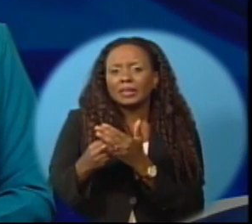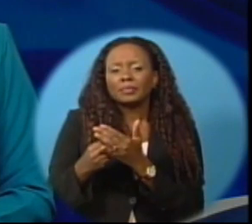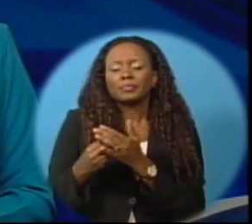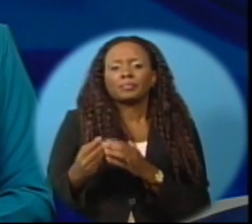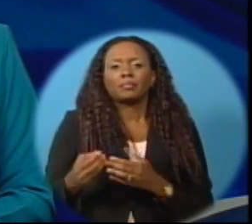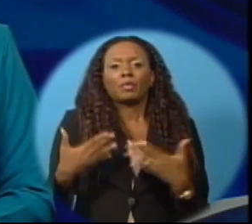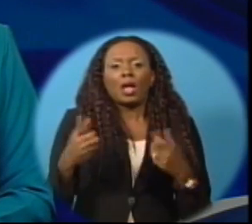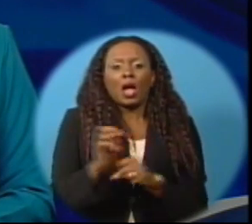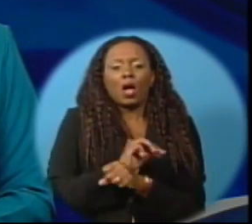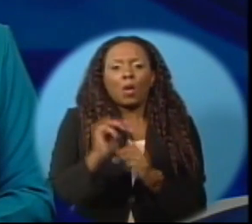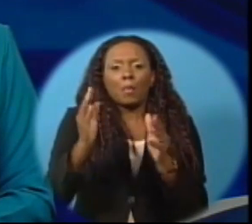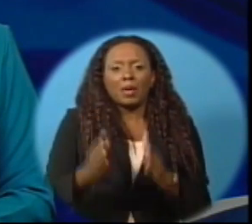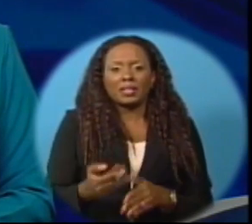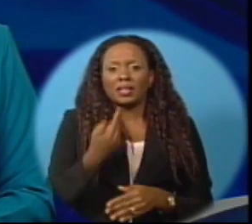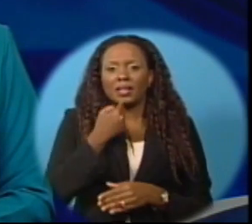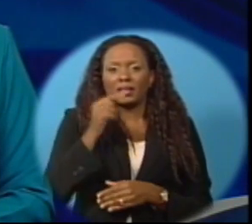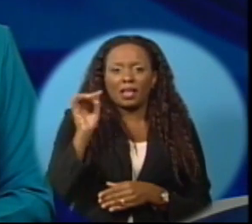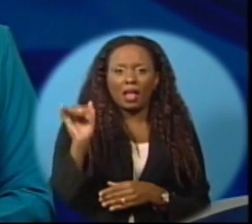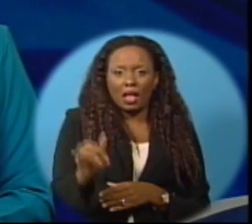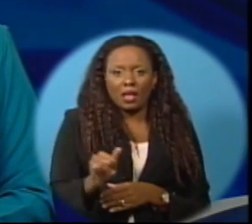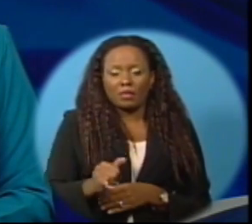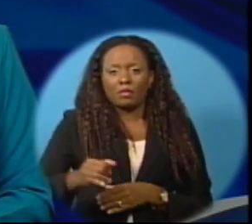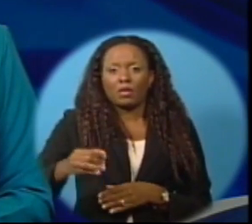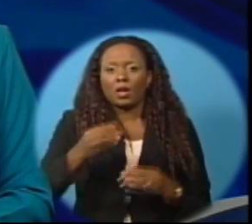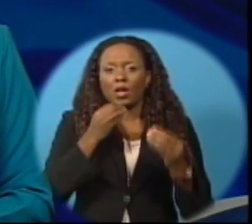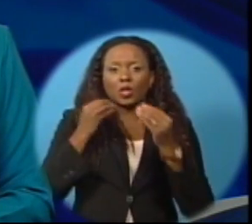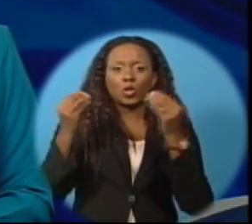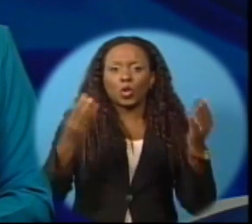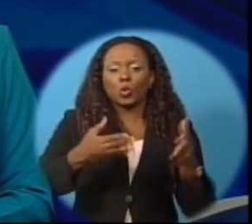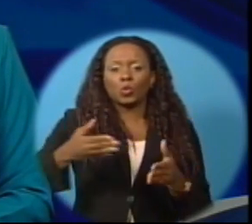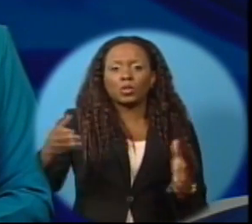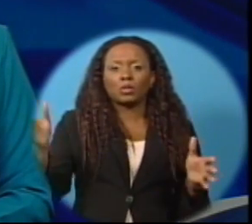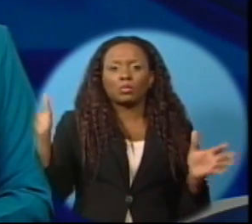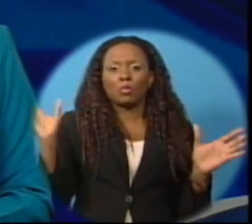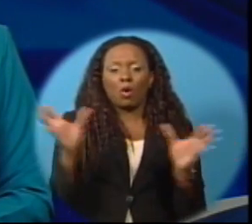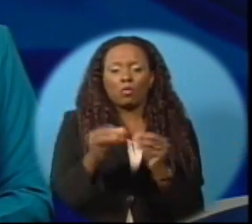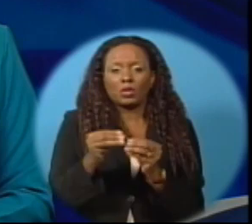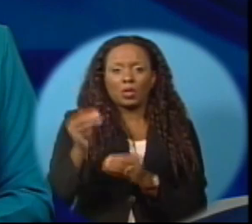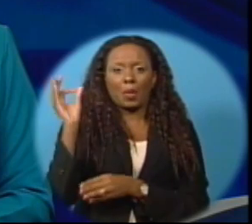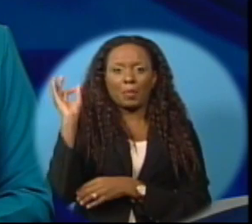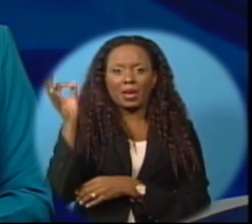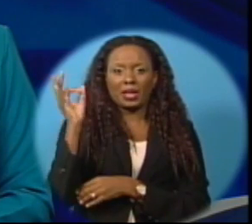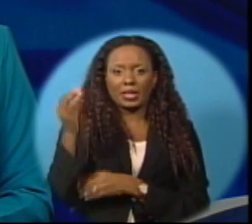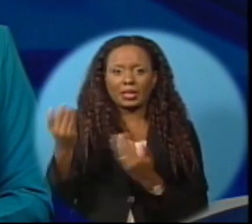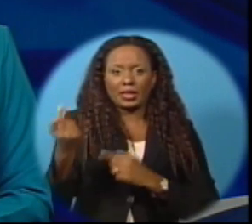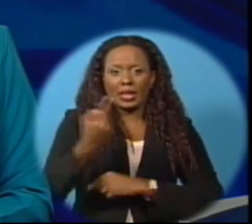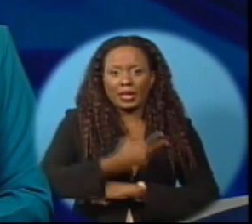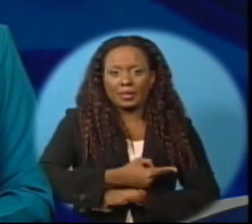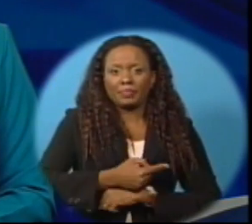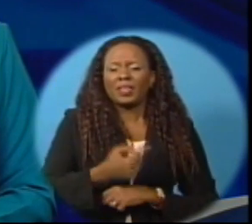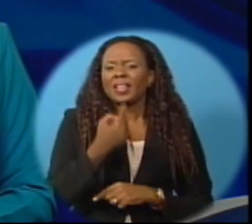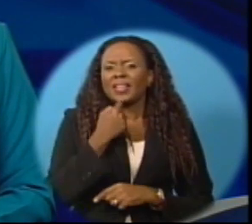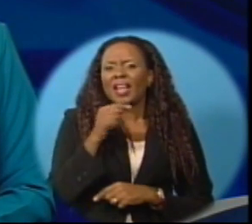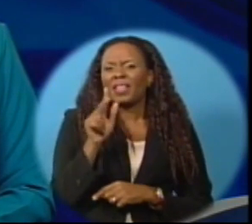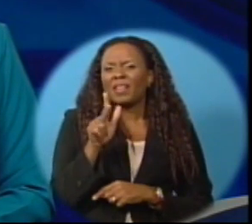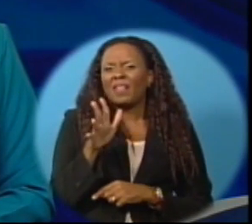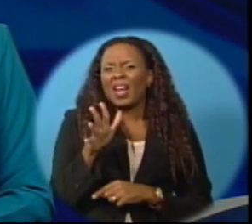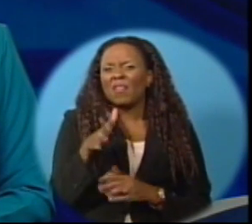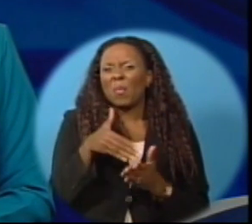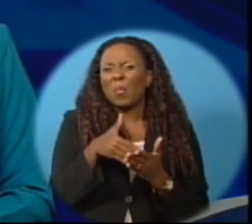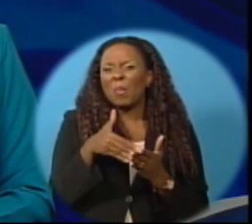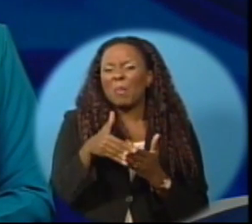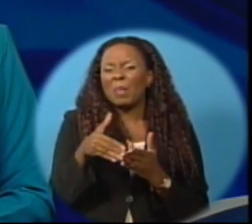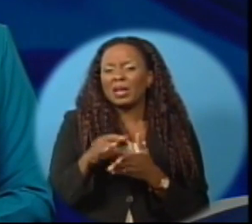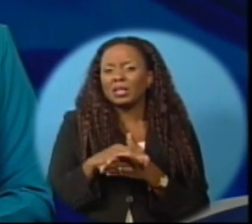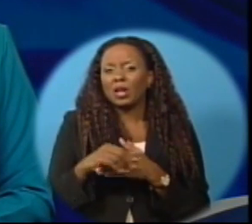from Health Minister John Boyce during a wide-ranging news conference at the ministry's Culloden Road headquarters. The $35